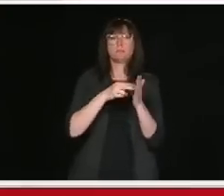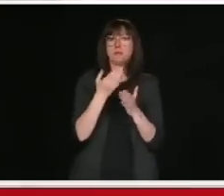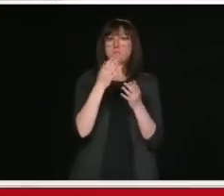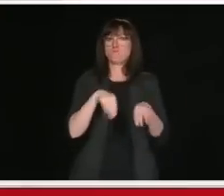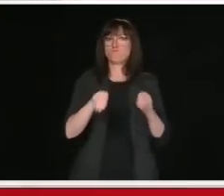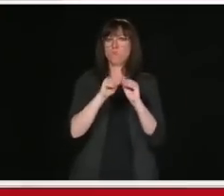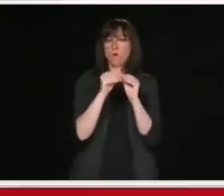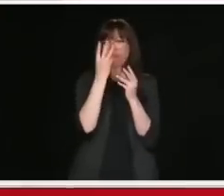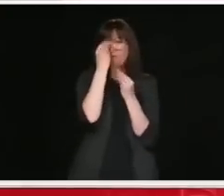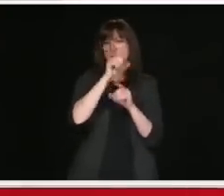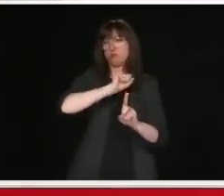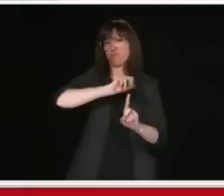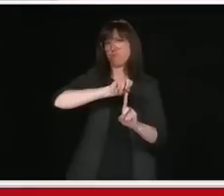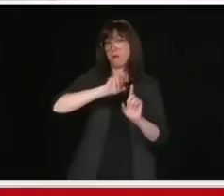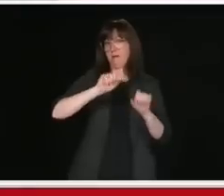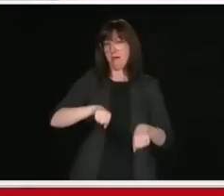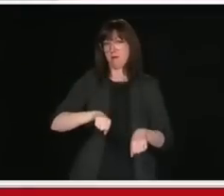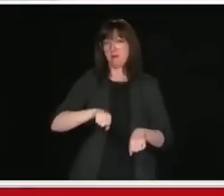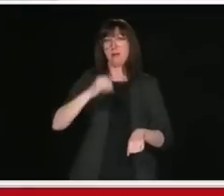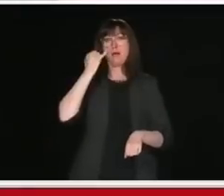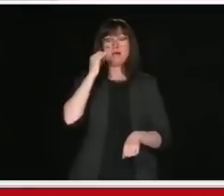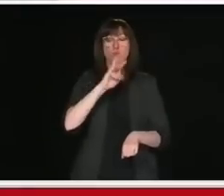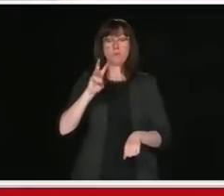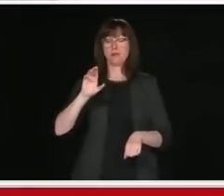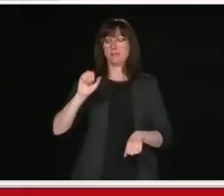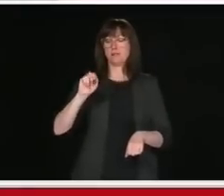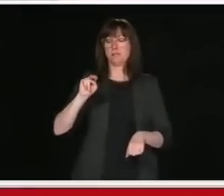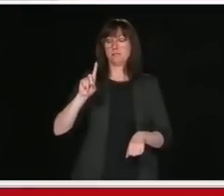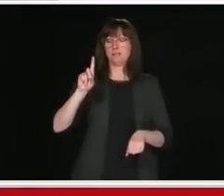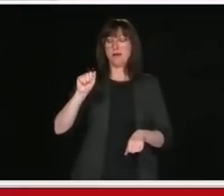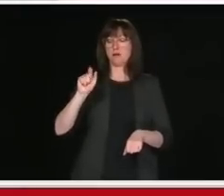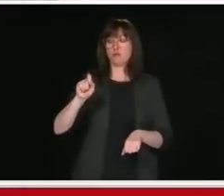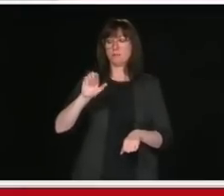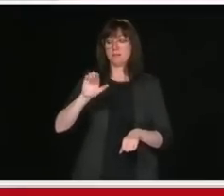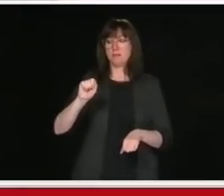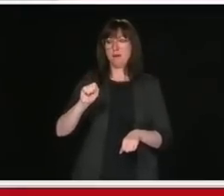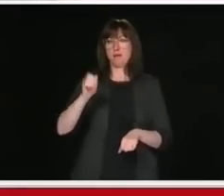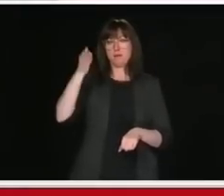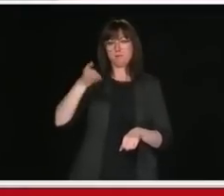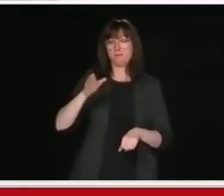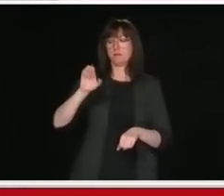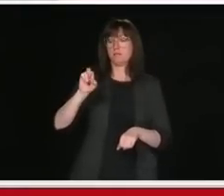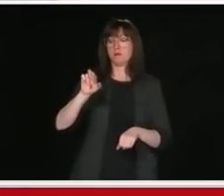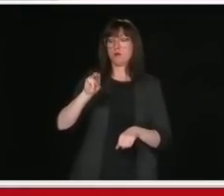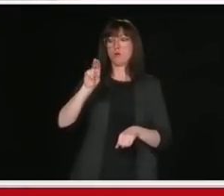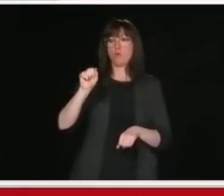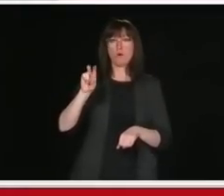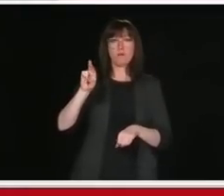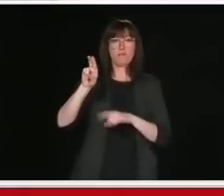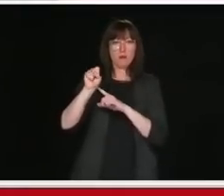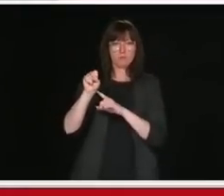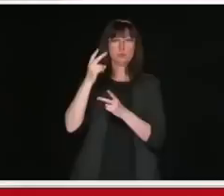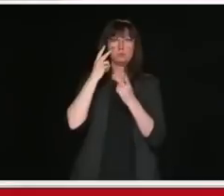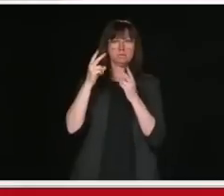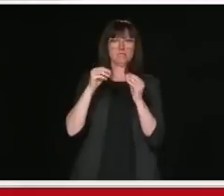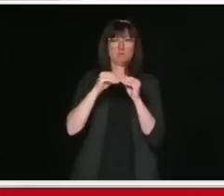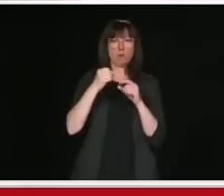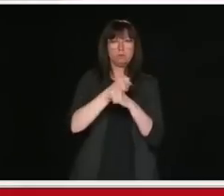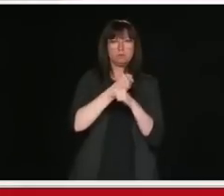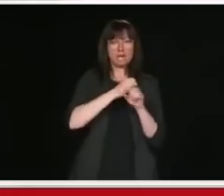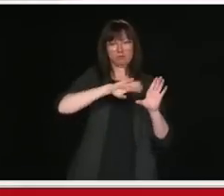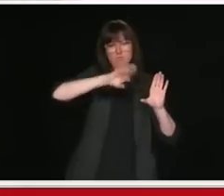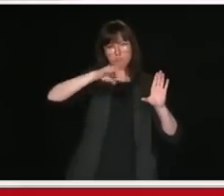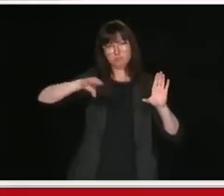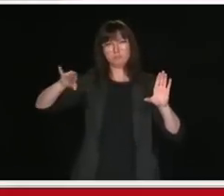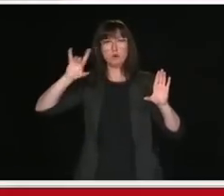canada.ca/coronavirus for the latest information about cases, growth, and spread. But I know a lot of people are still wondering when this will